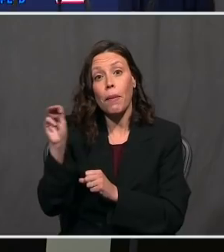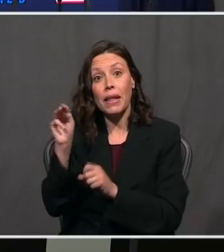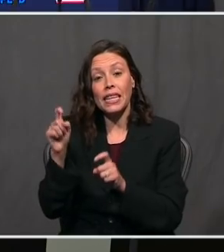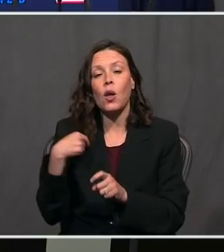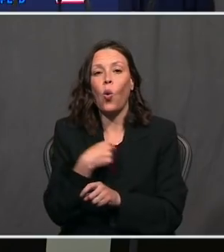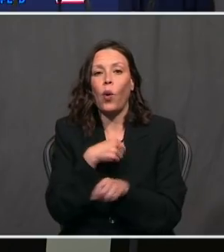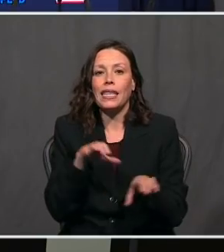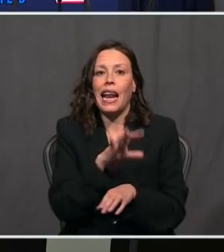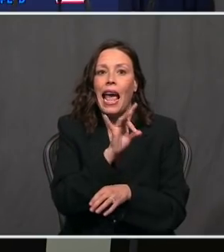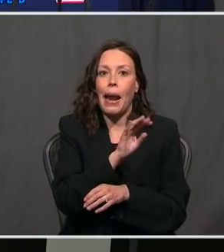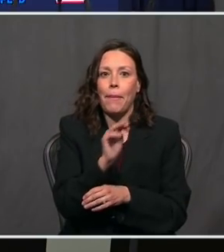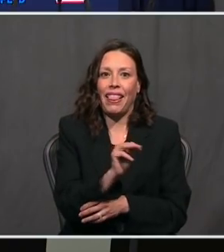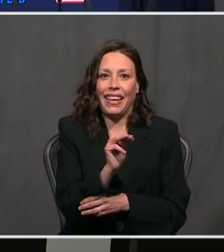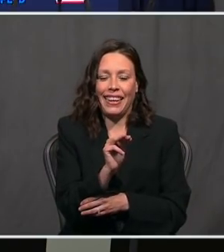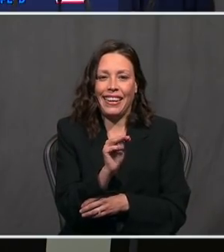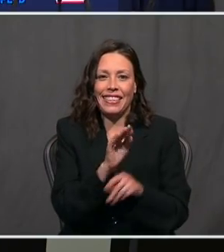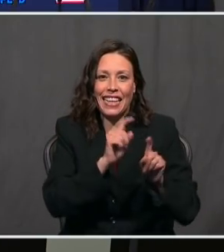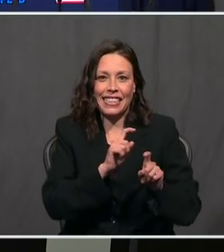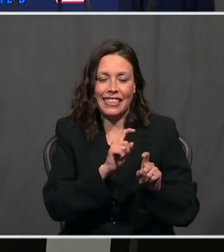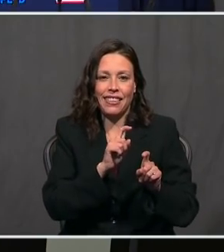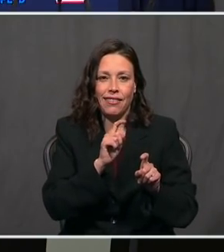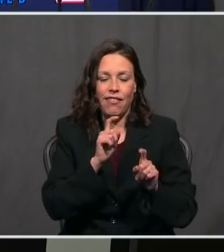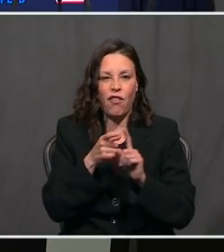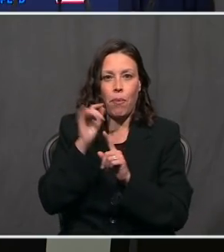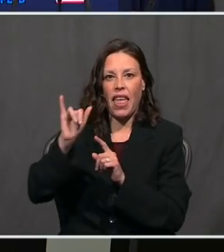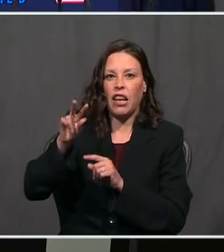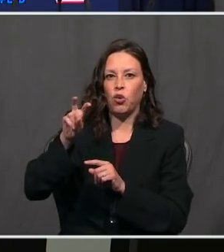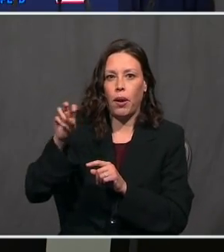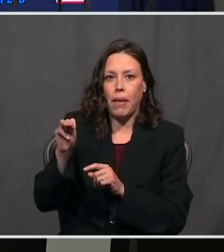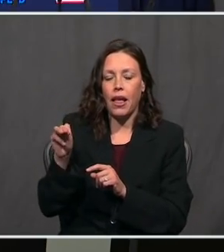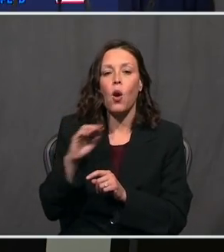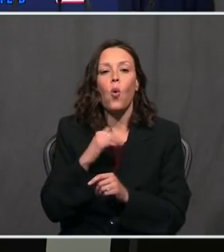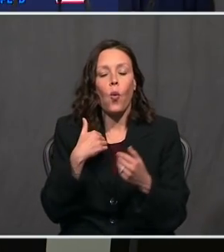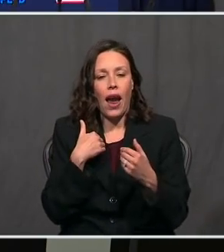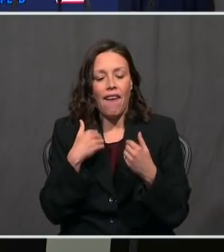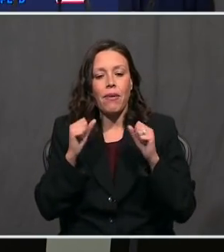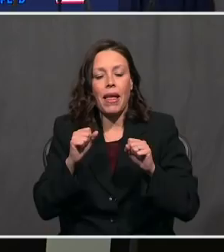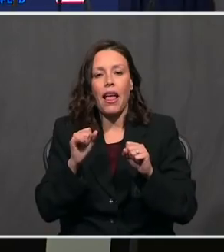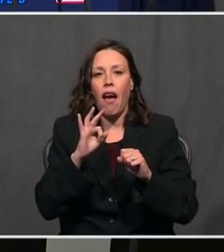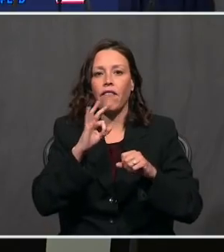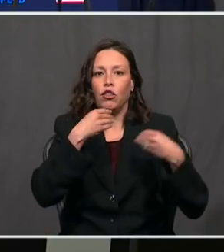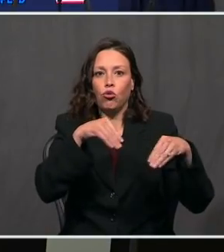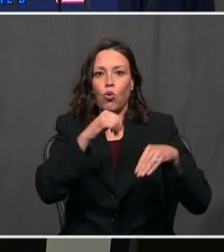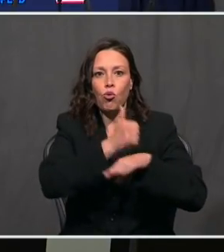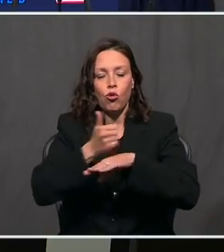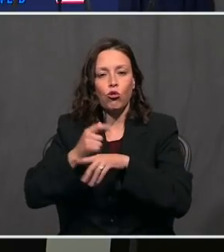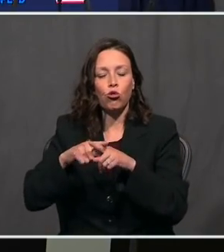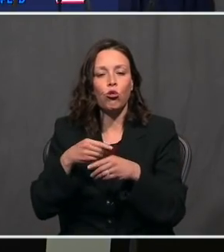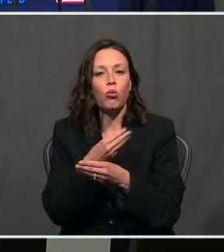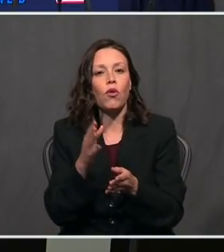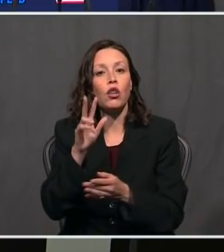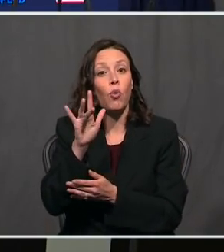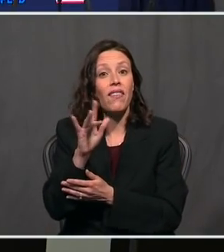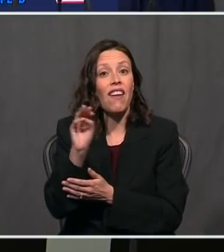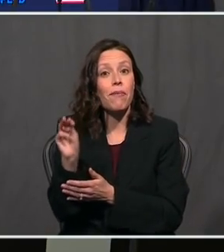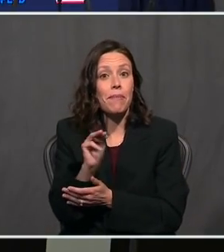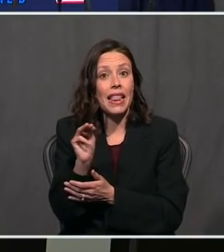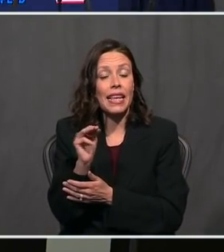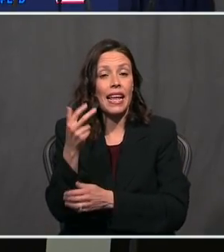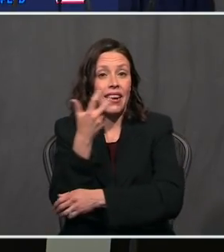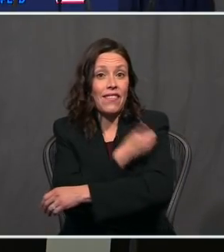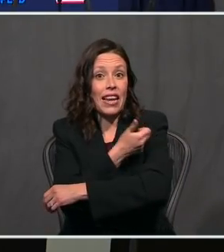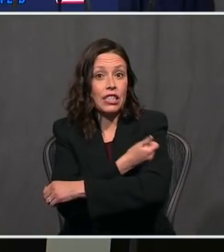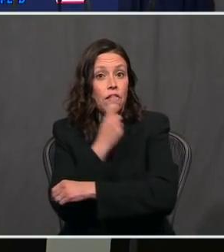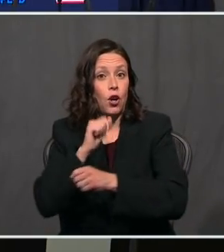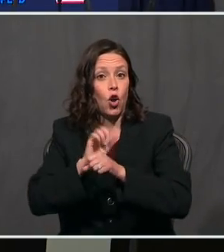We've done 8 million of those. And we will have the capacity at retail to administer 25 million COVID vaccines